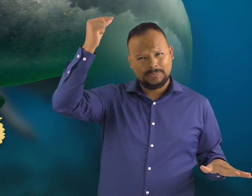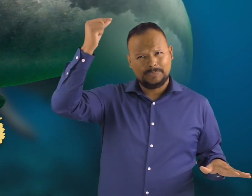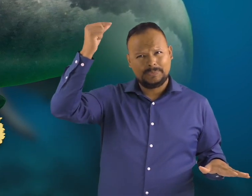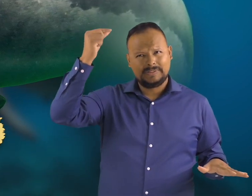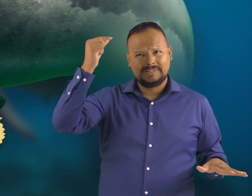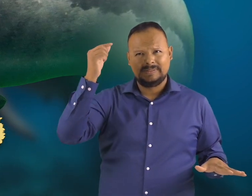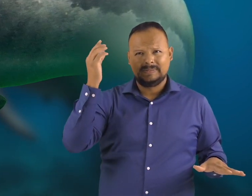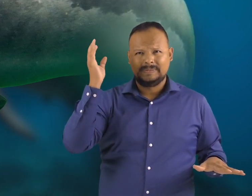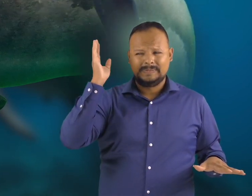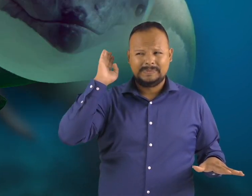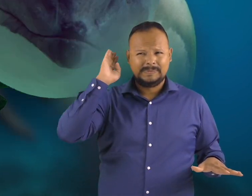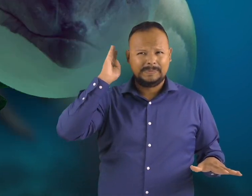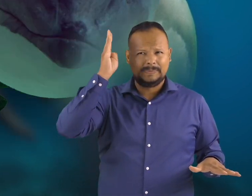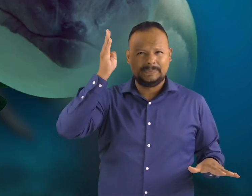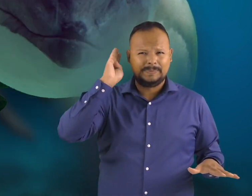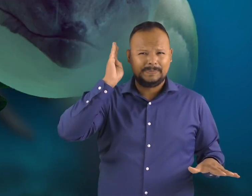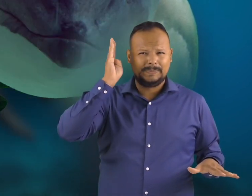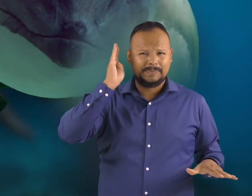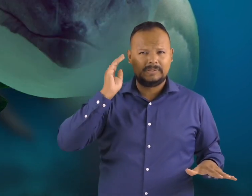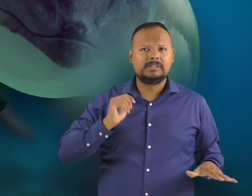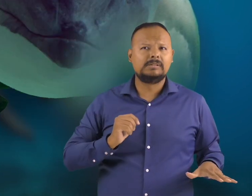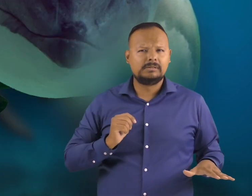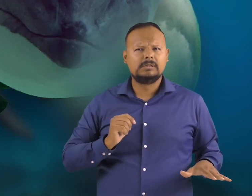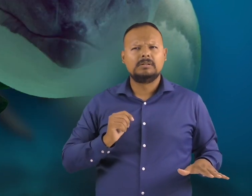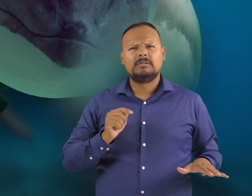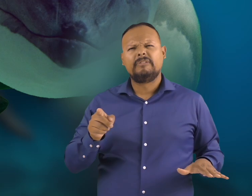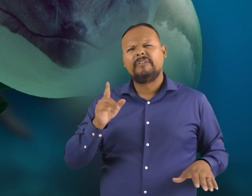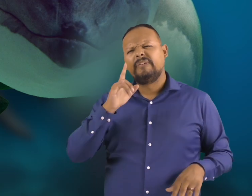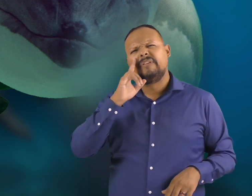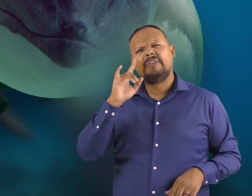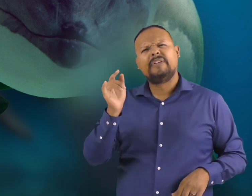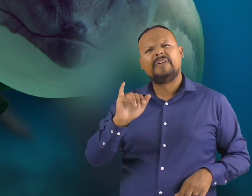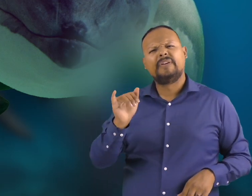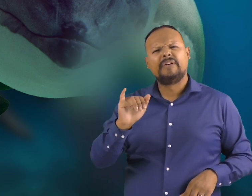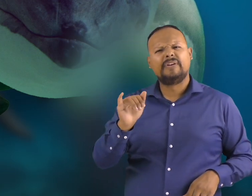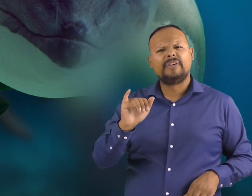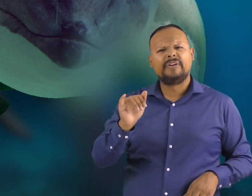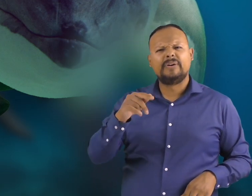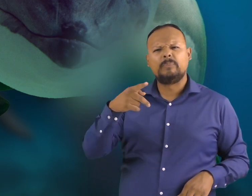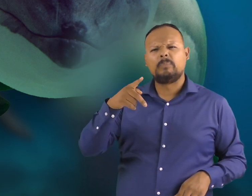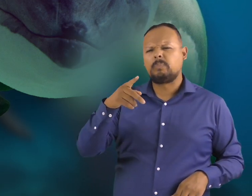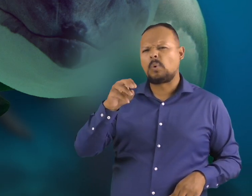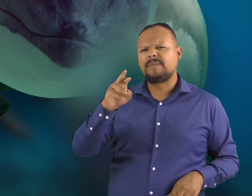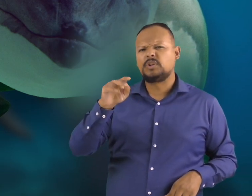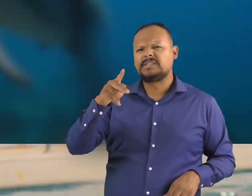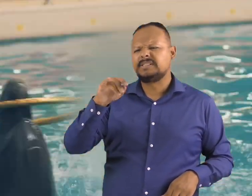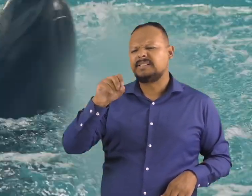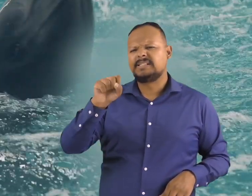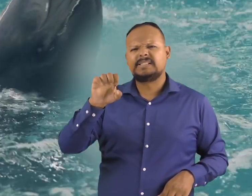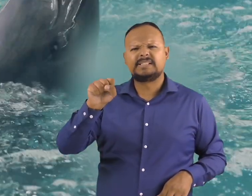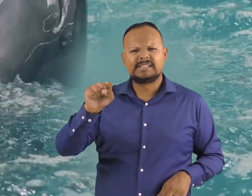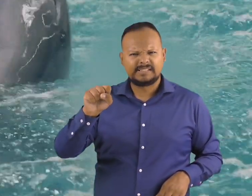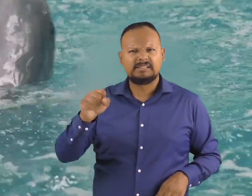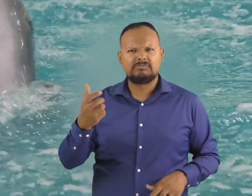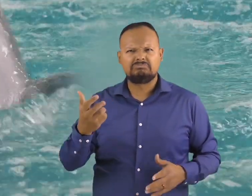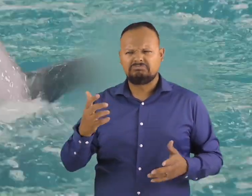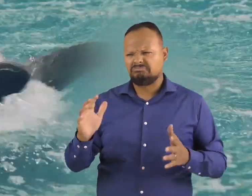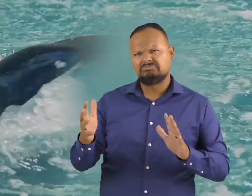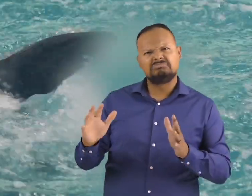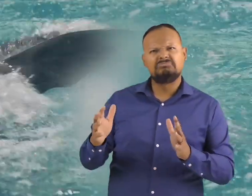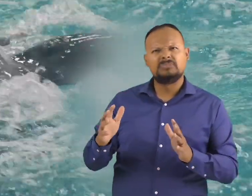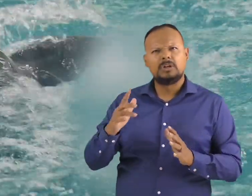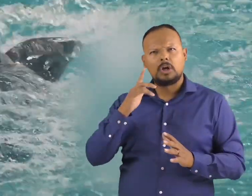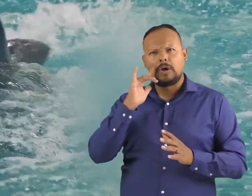porpoises. In fact, they look so much alike that people often confuse the two. But